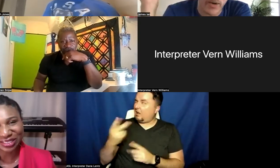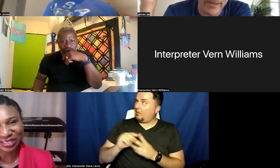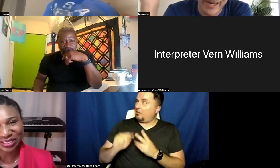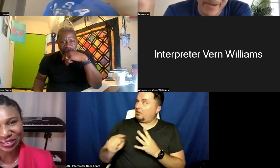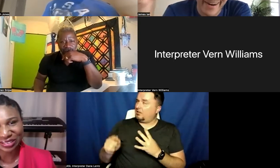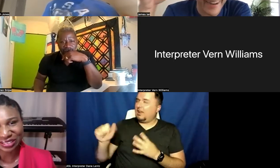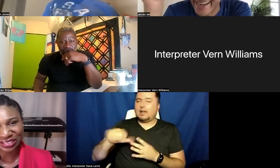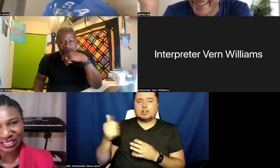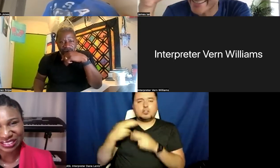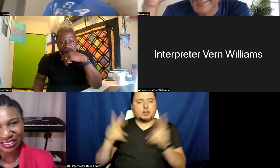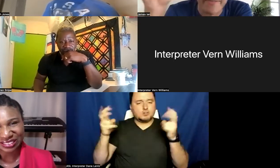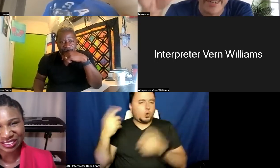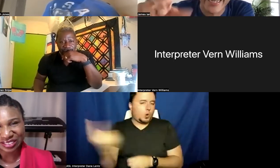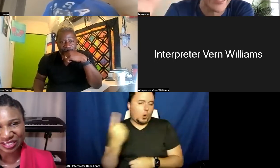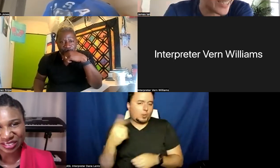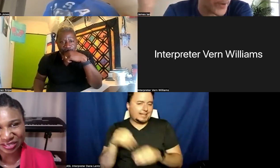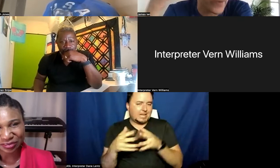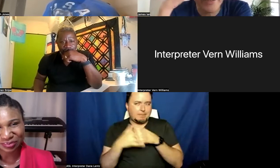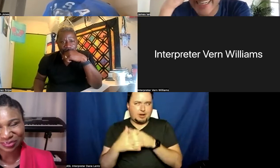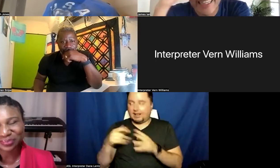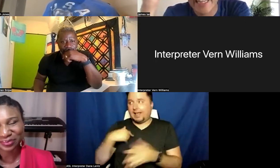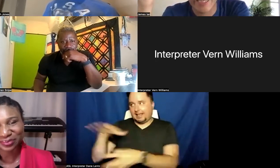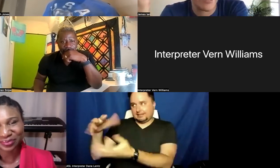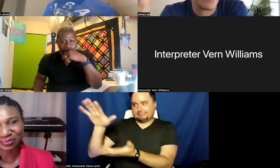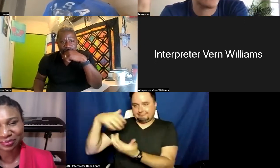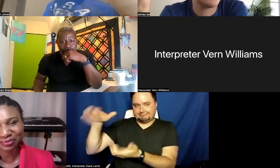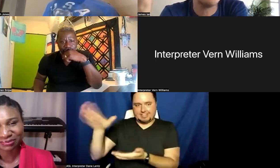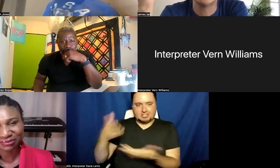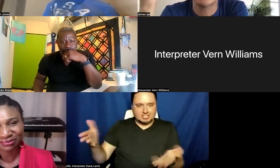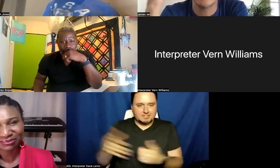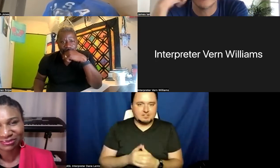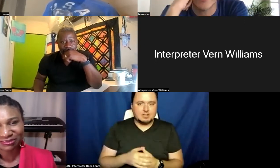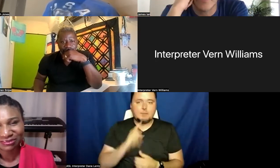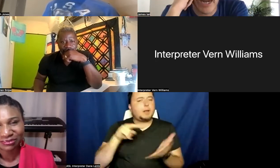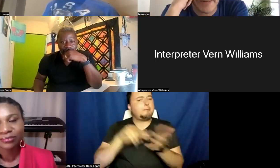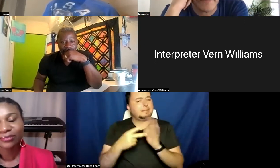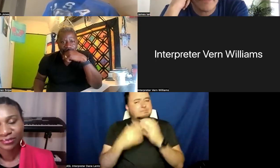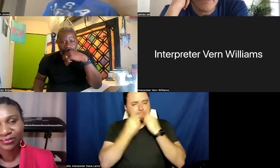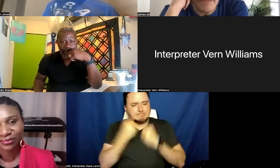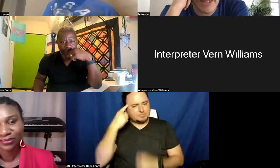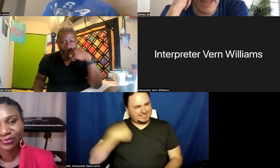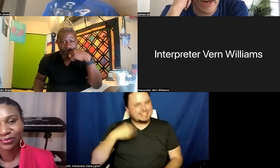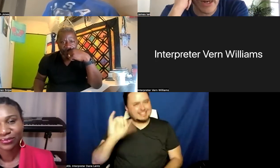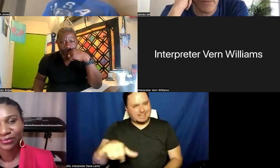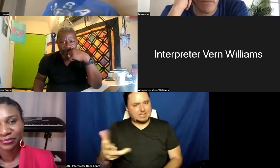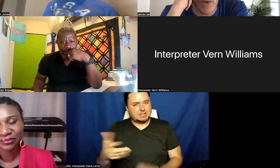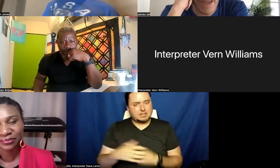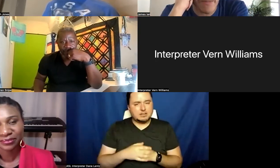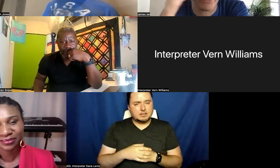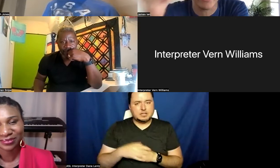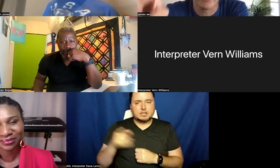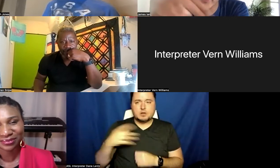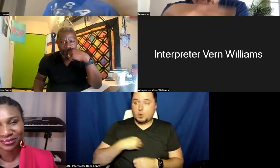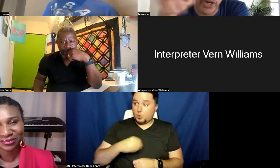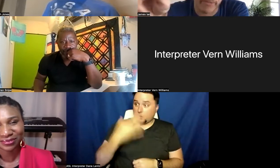one called Only in America. I get their stuff, but yeah. So that's what it means to me. There, white